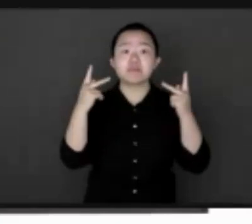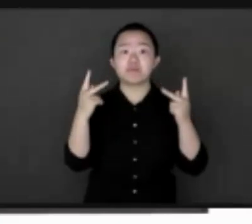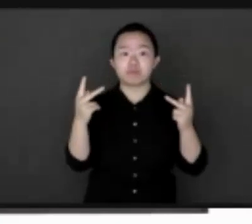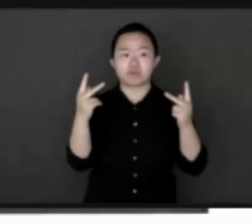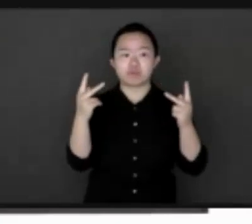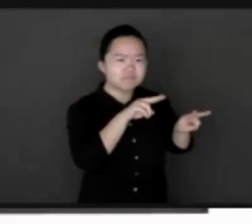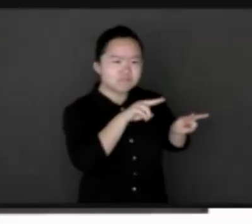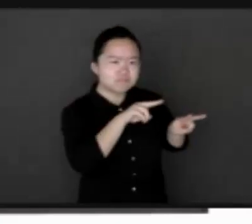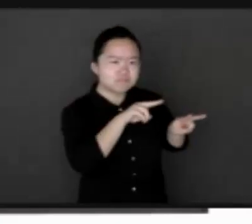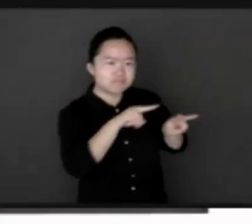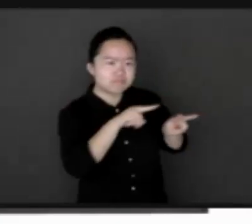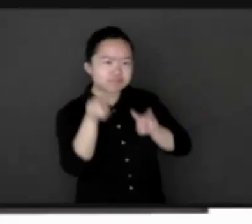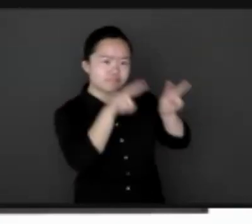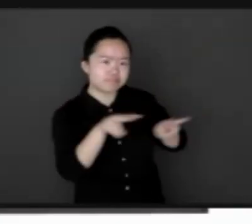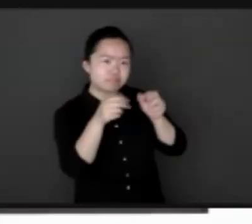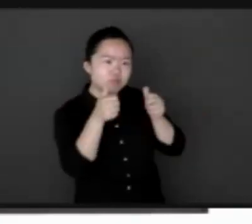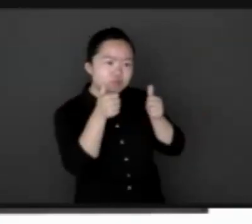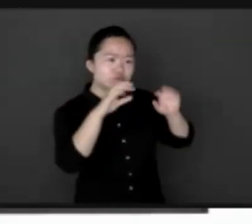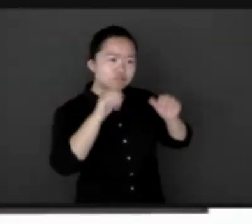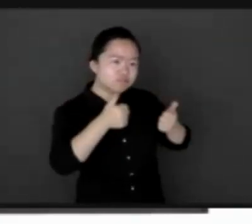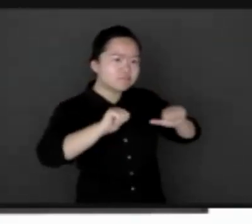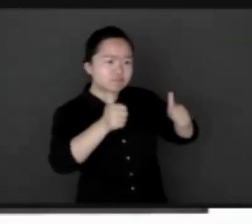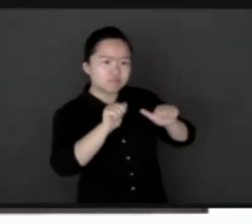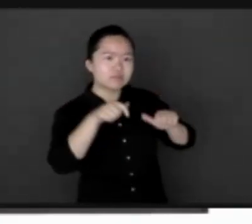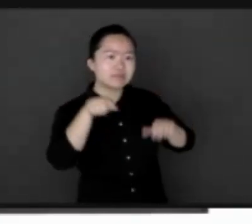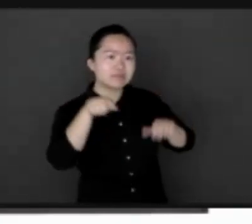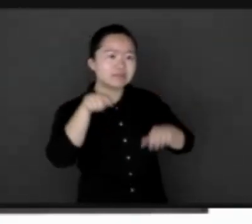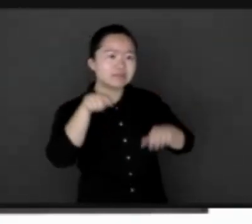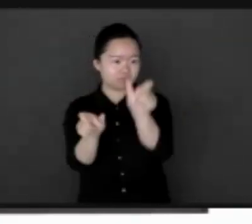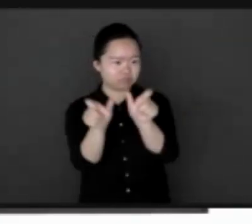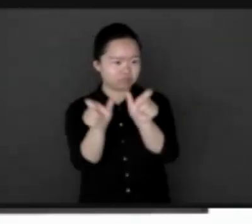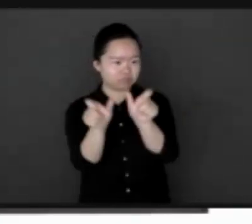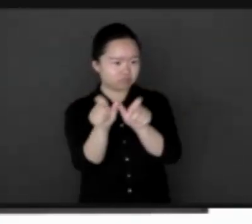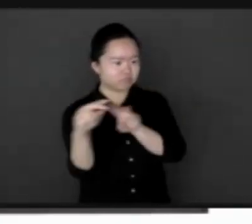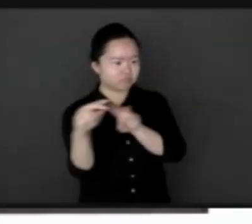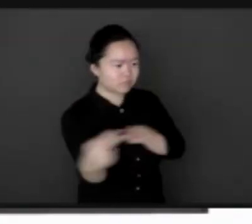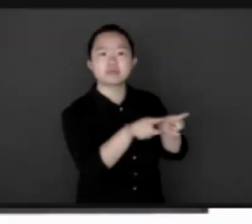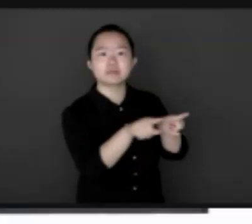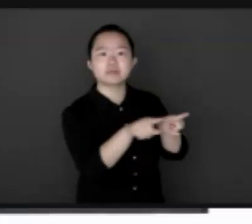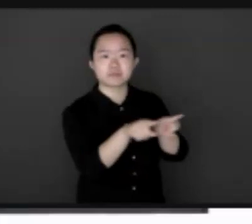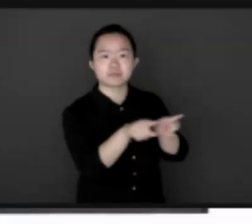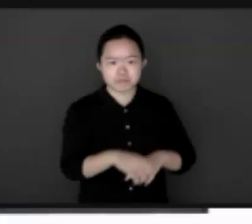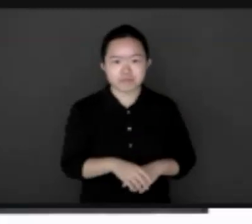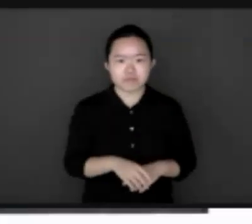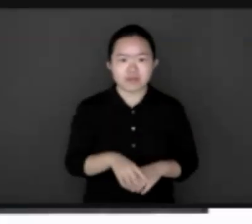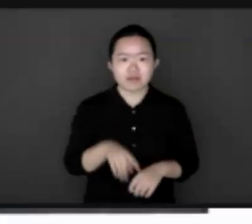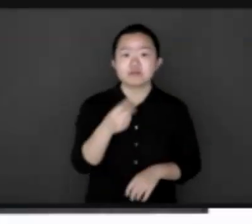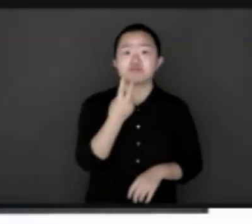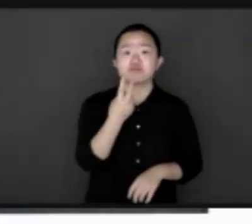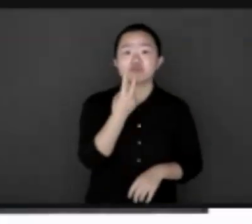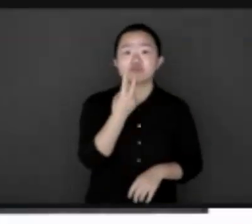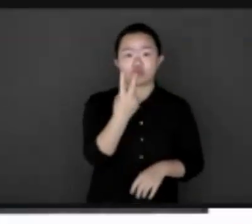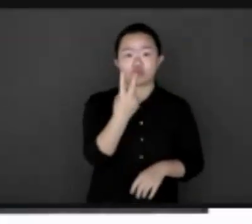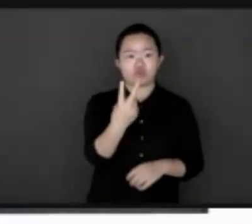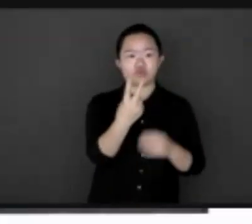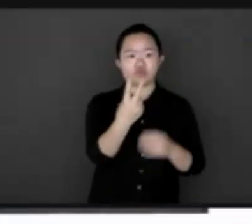be a list of EN requirements that are not fulfilled. It should not be a technical document. This should be written for users, for end users, to make